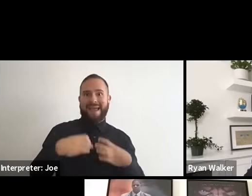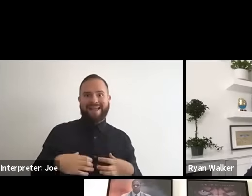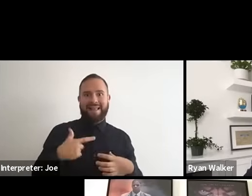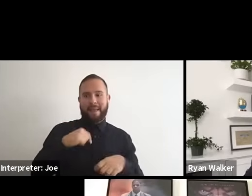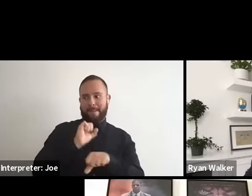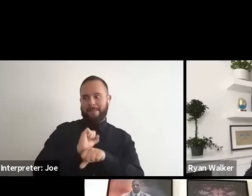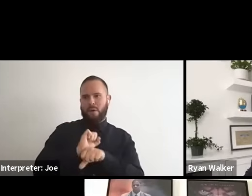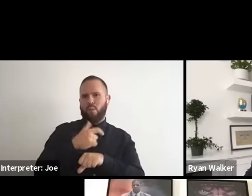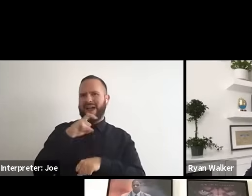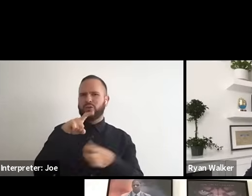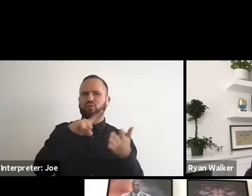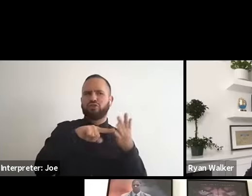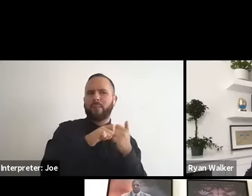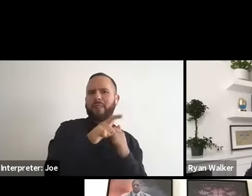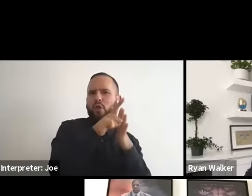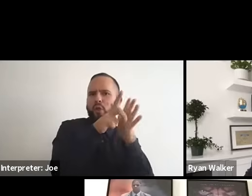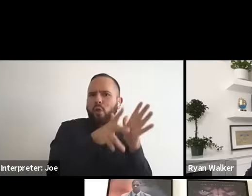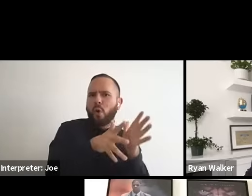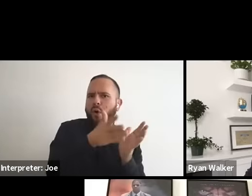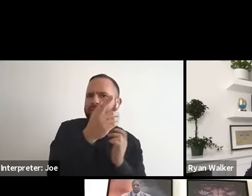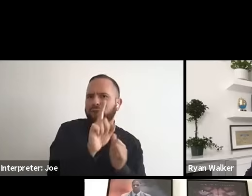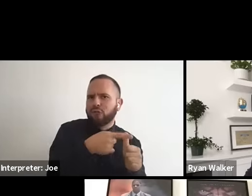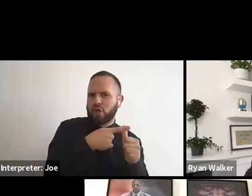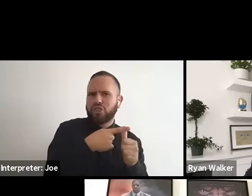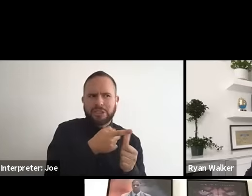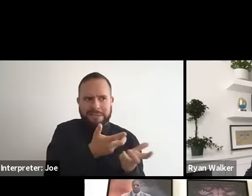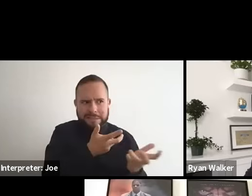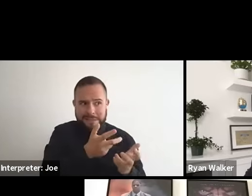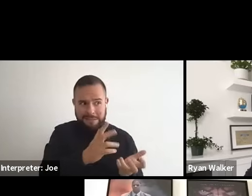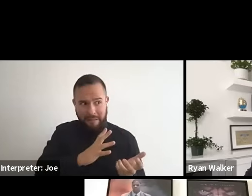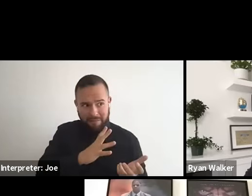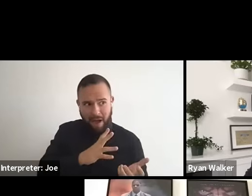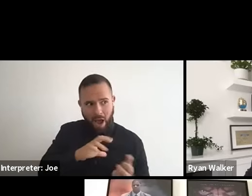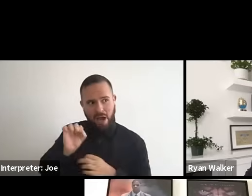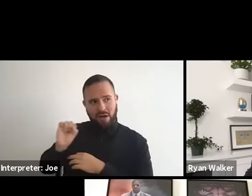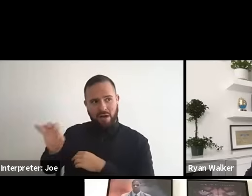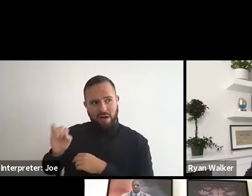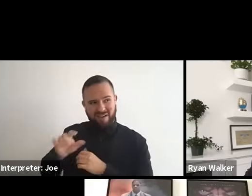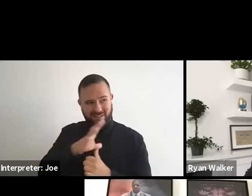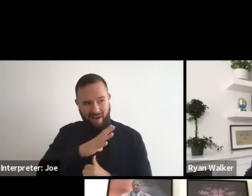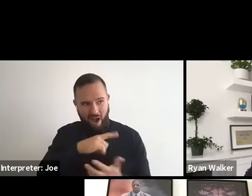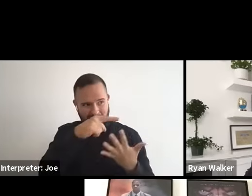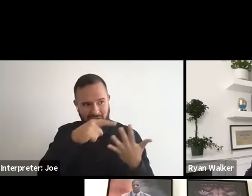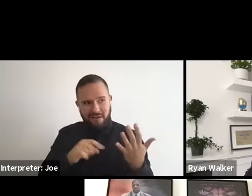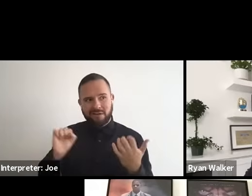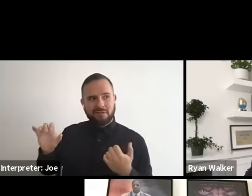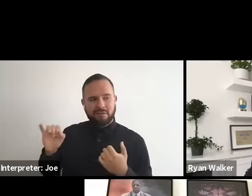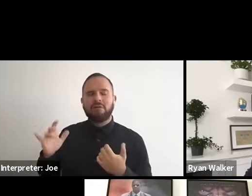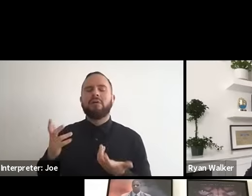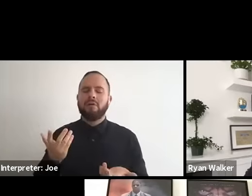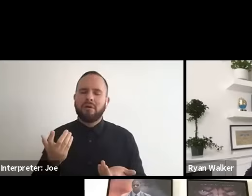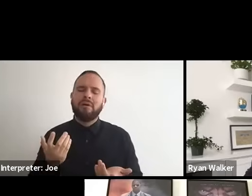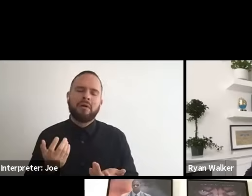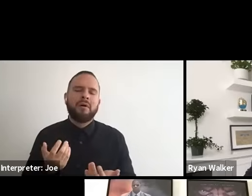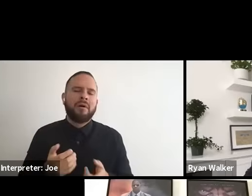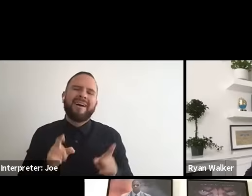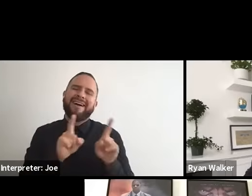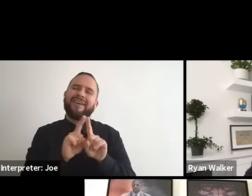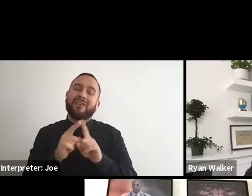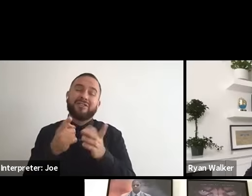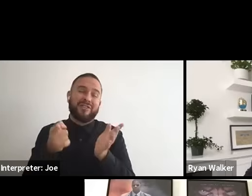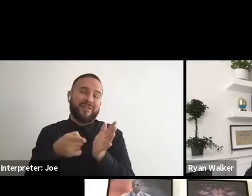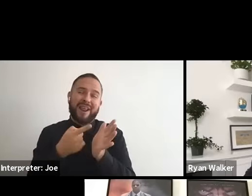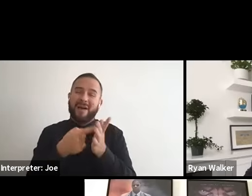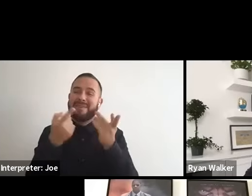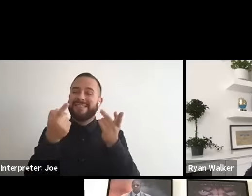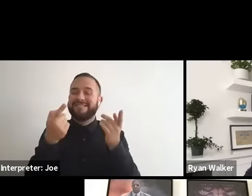always. And then comes the conversation. And it's the art of the public apology. And sometimes, and this is where I think that a